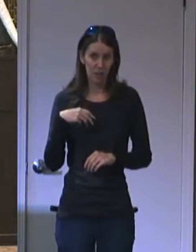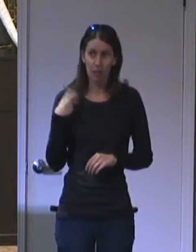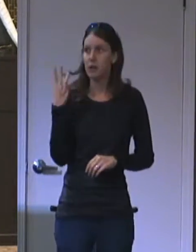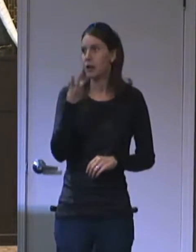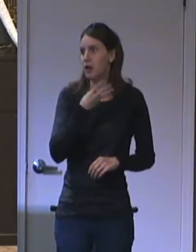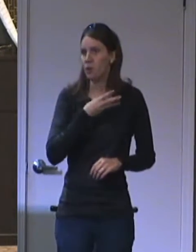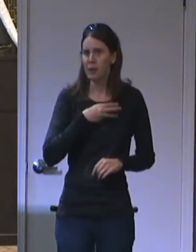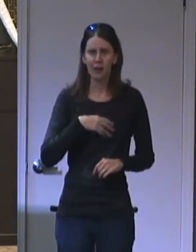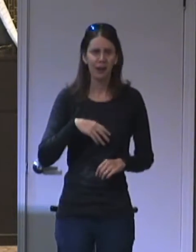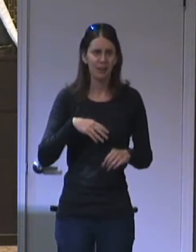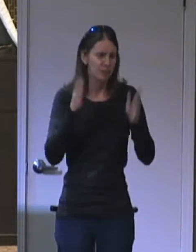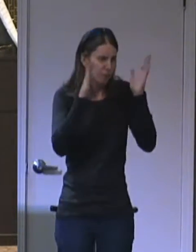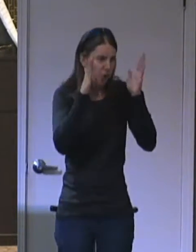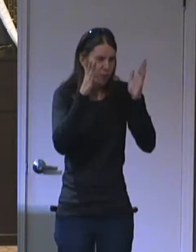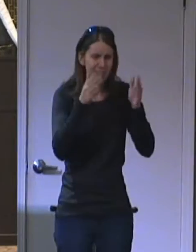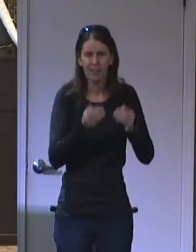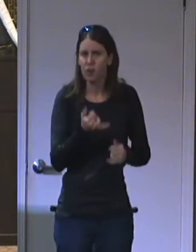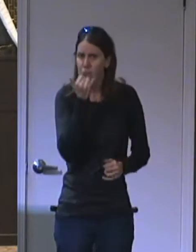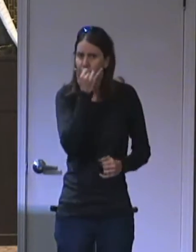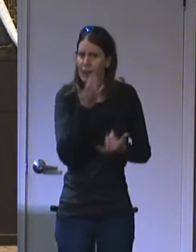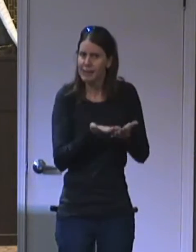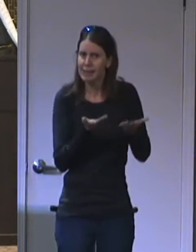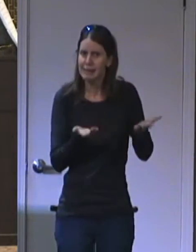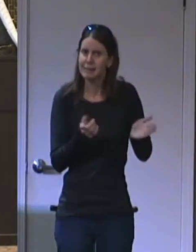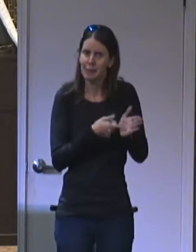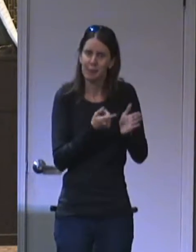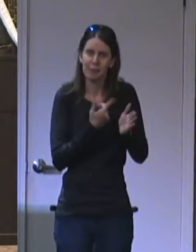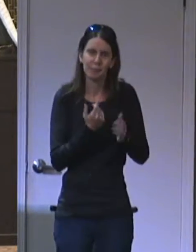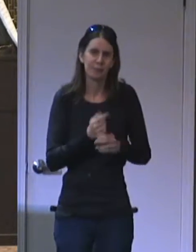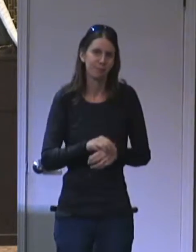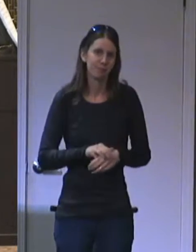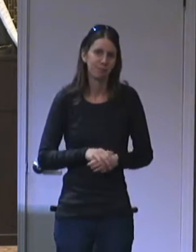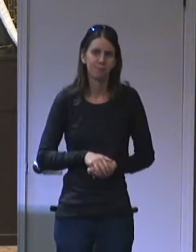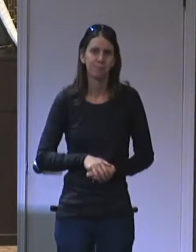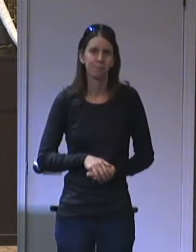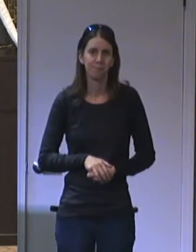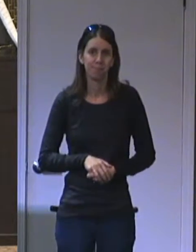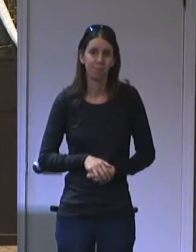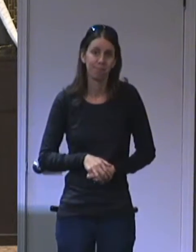up in the wrong things sometimes.